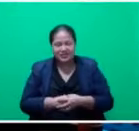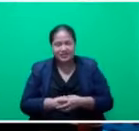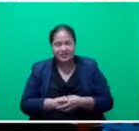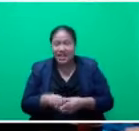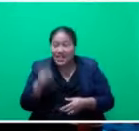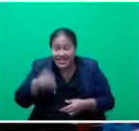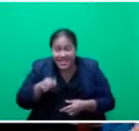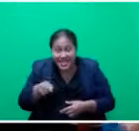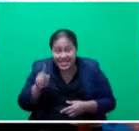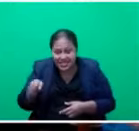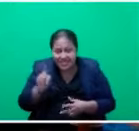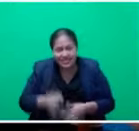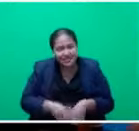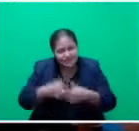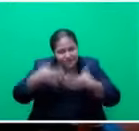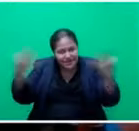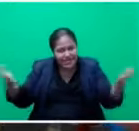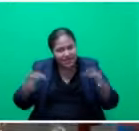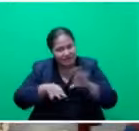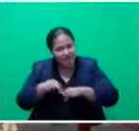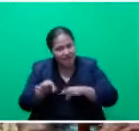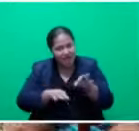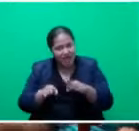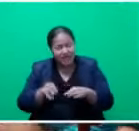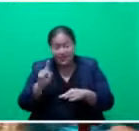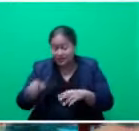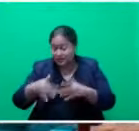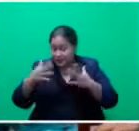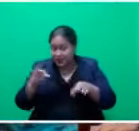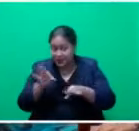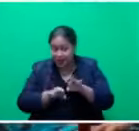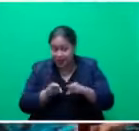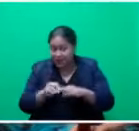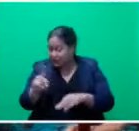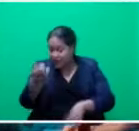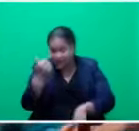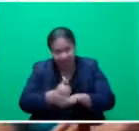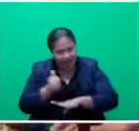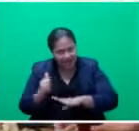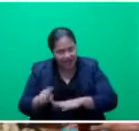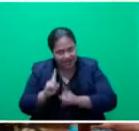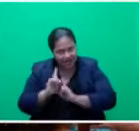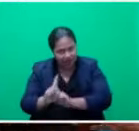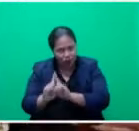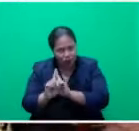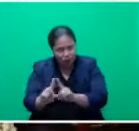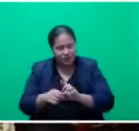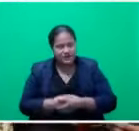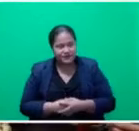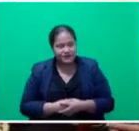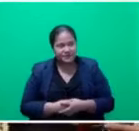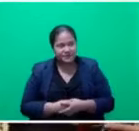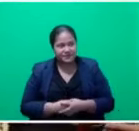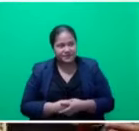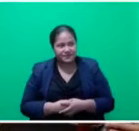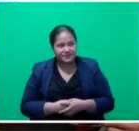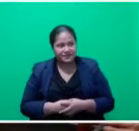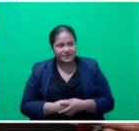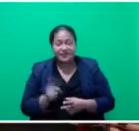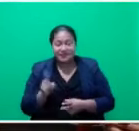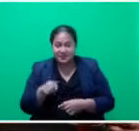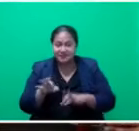grand plan. This is the grand plan that the government is following. This is the grand plan that the government is